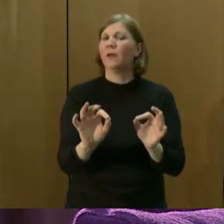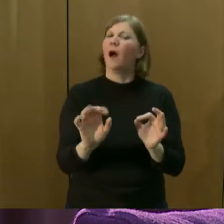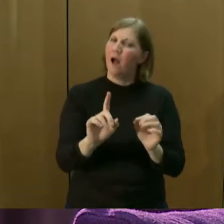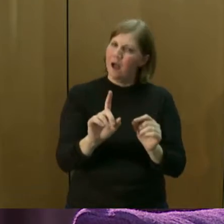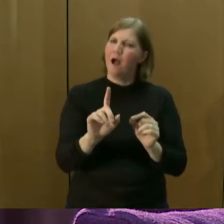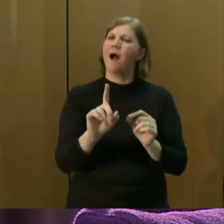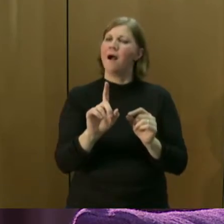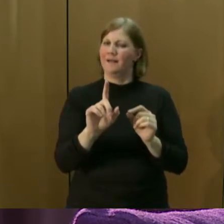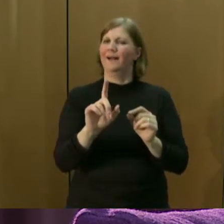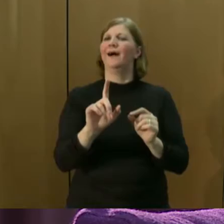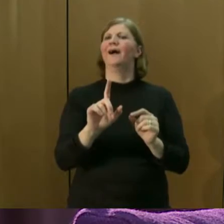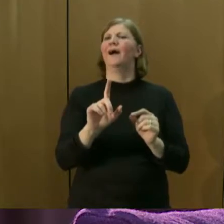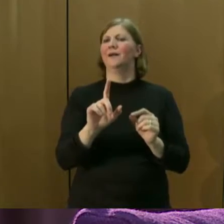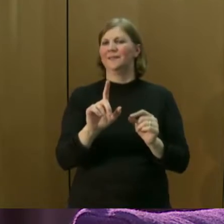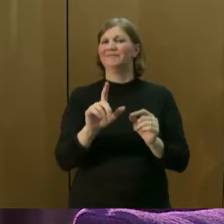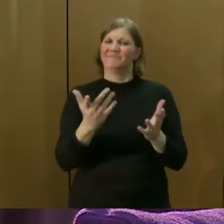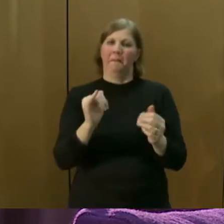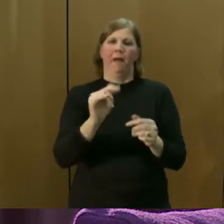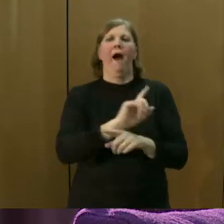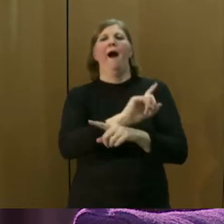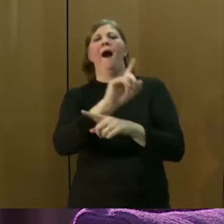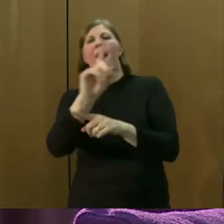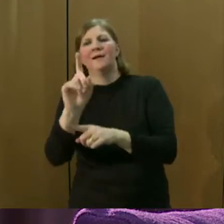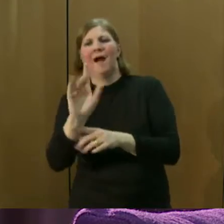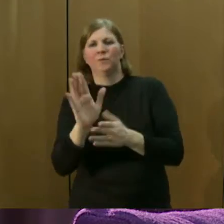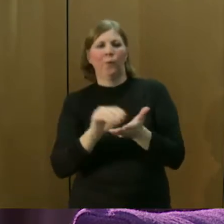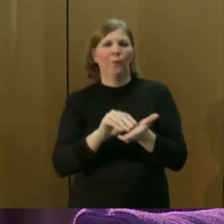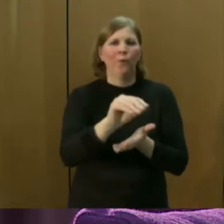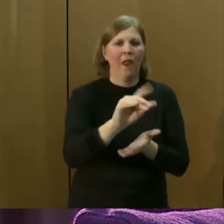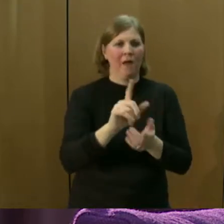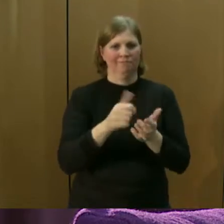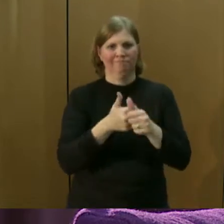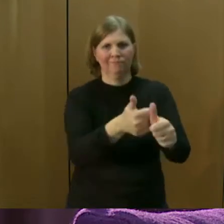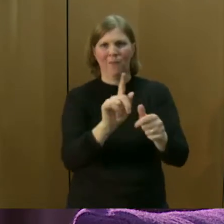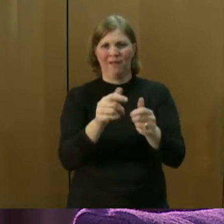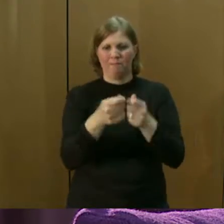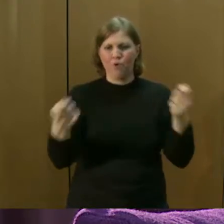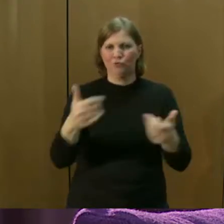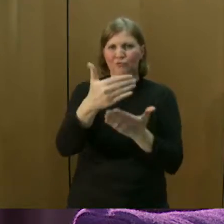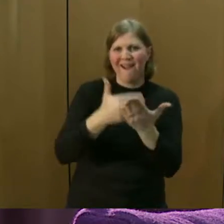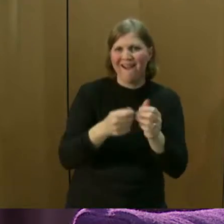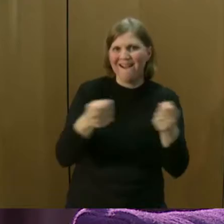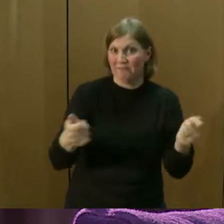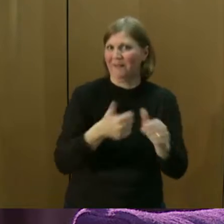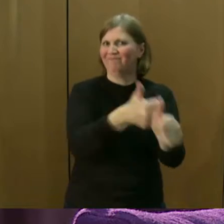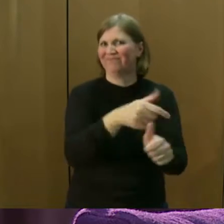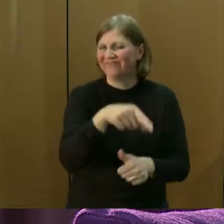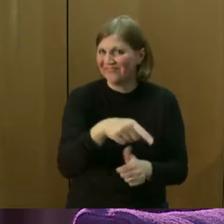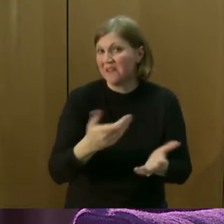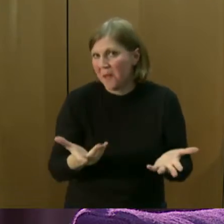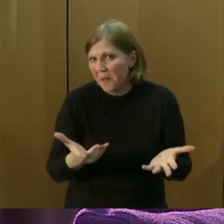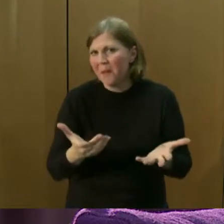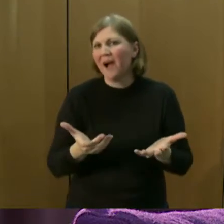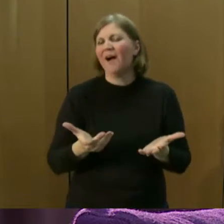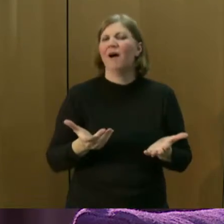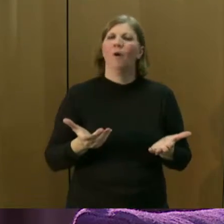to items such as brochure, entry, and then you don't necessarily make money